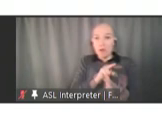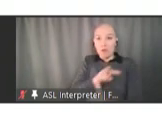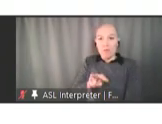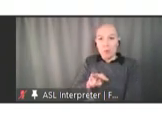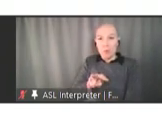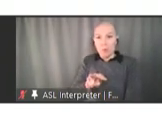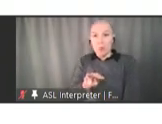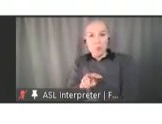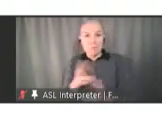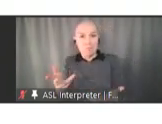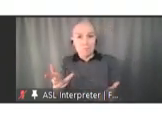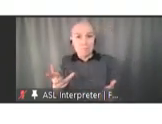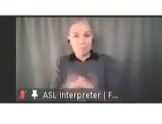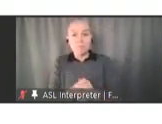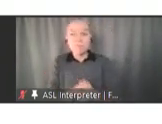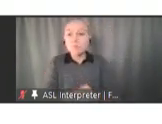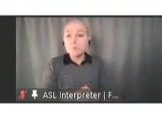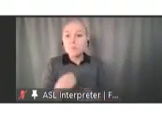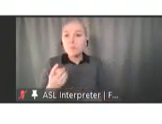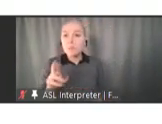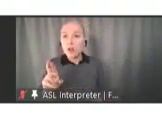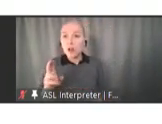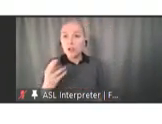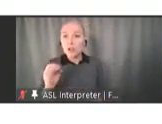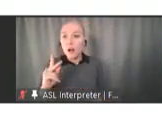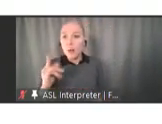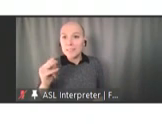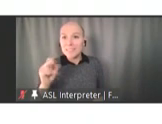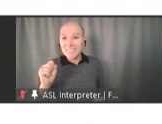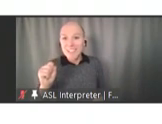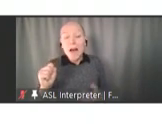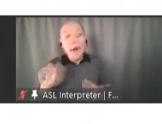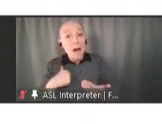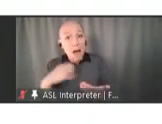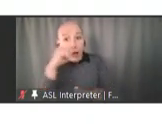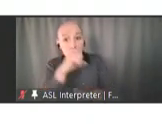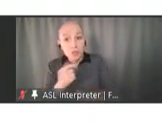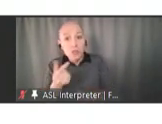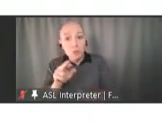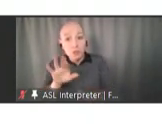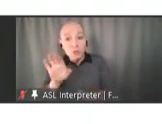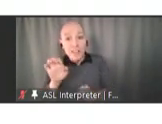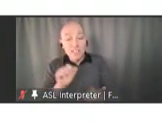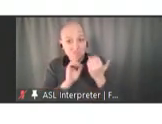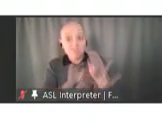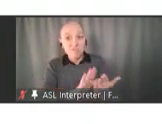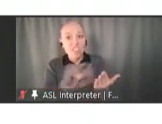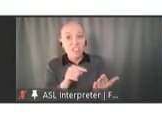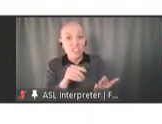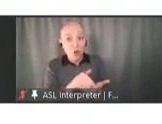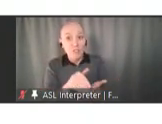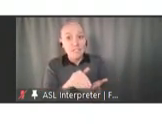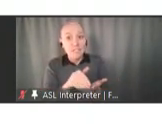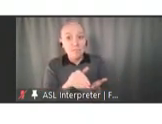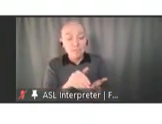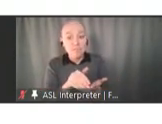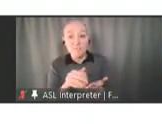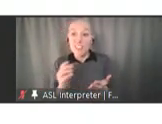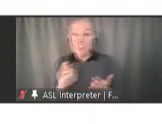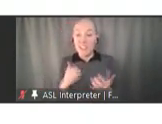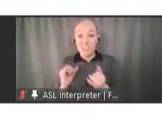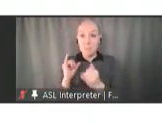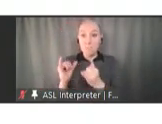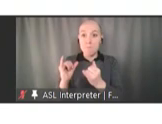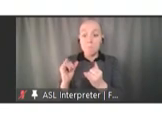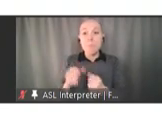I expect Grace probably bounces her head against this one as often as I do. You know, trying to acknowledge that if your